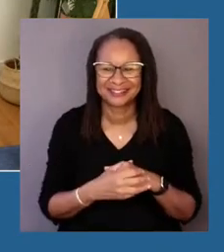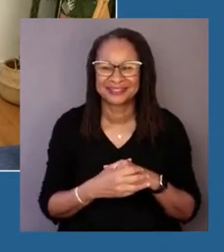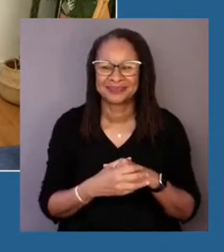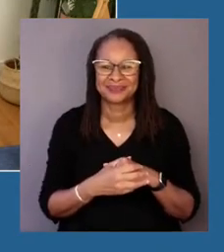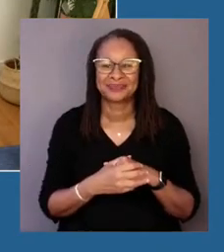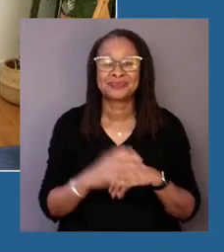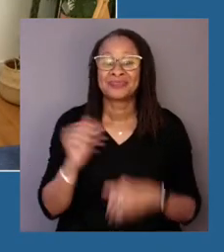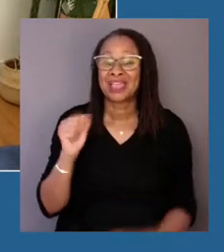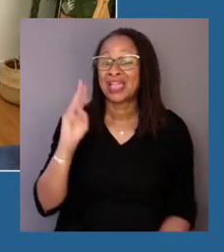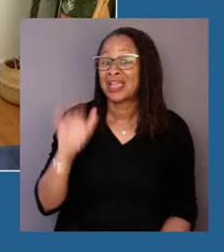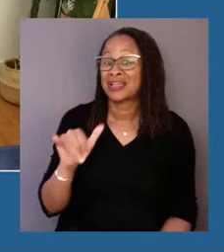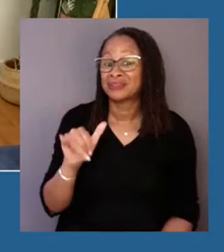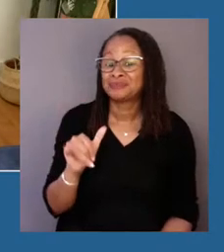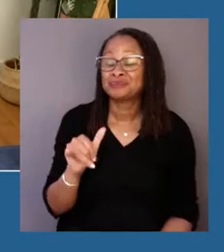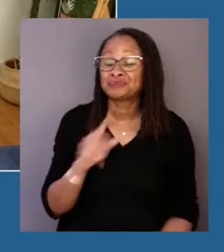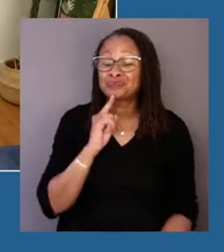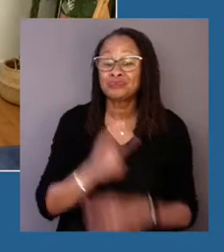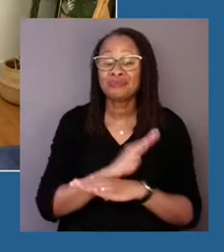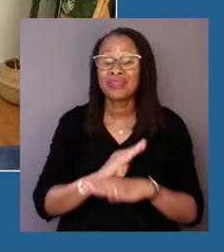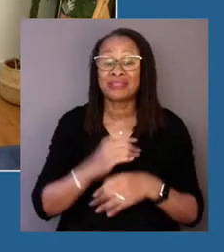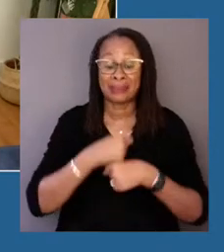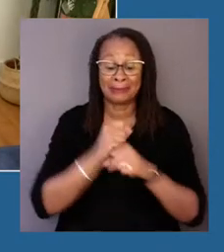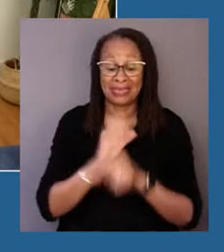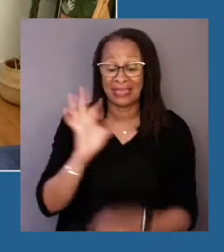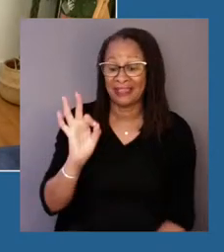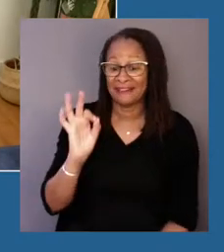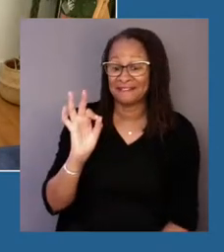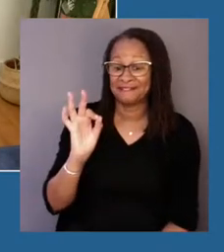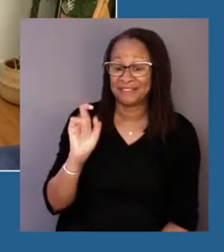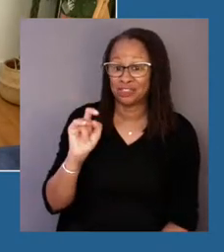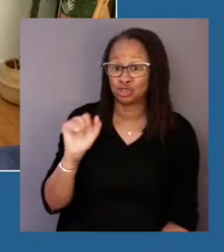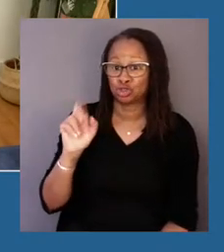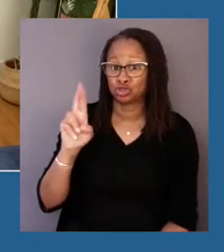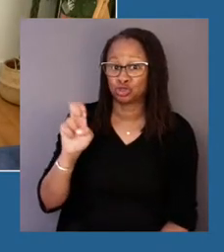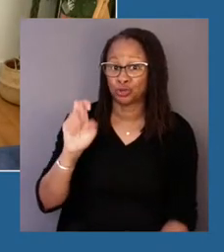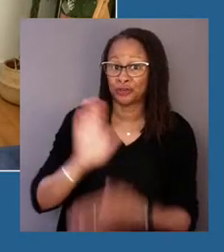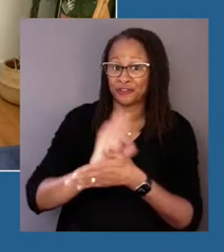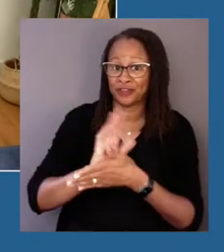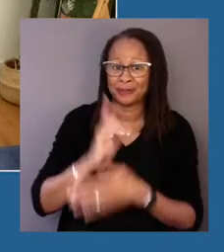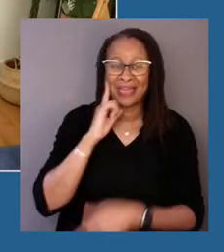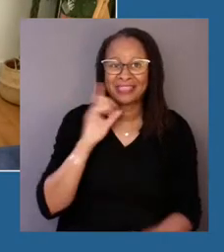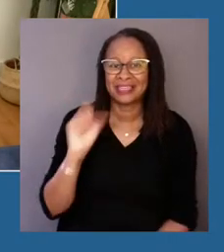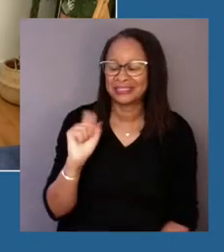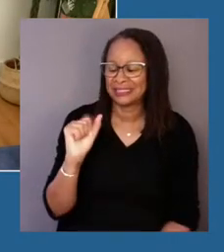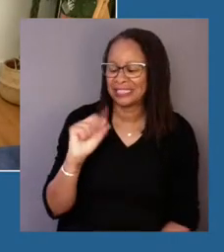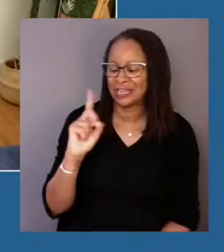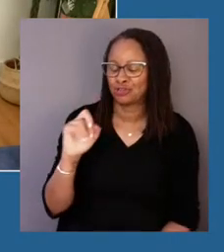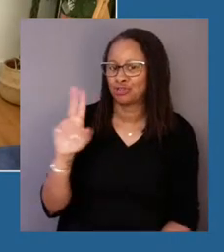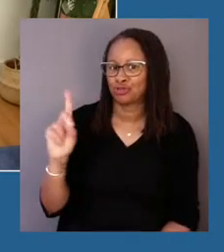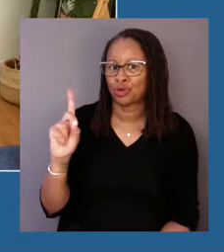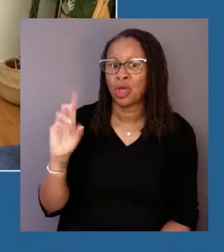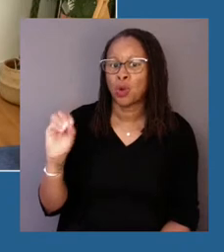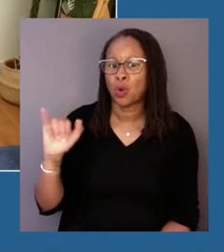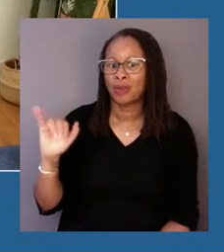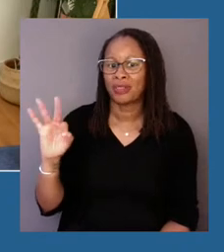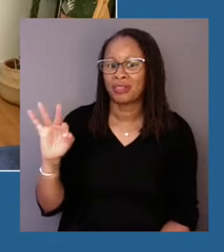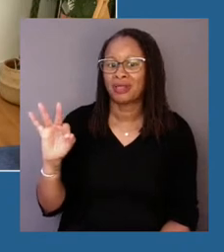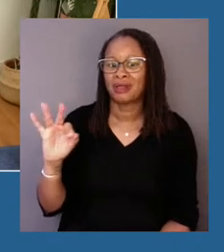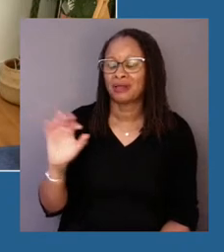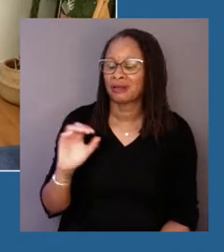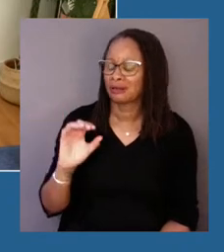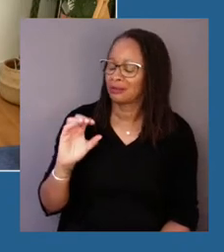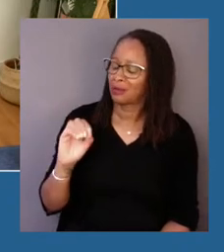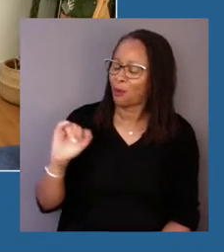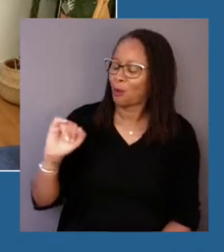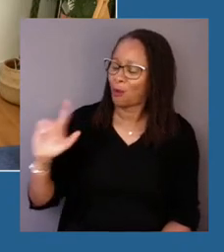Sorry. they actually made a feature film in, I think it was Standard Oil of New Jersey made a feature film again, I think maybe late 40s,